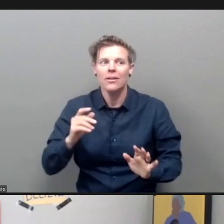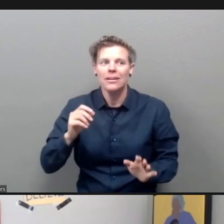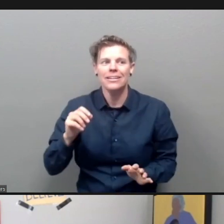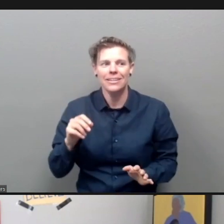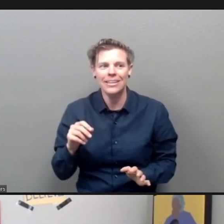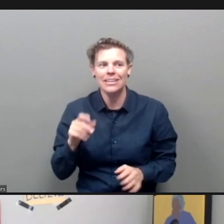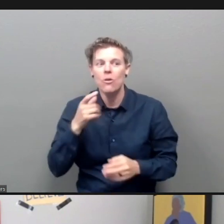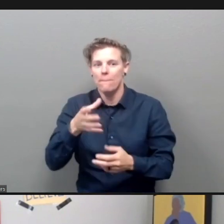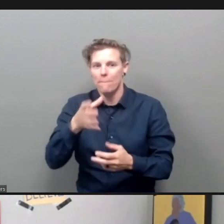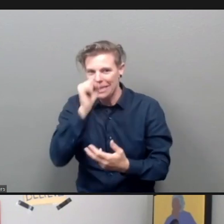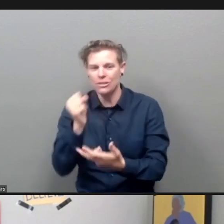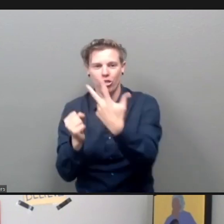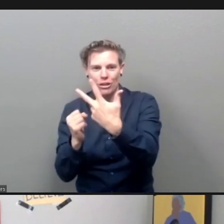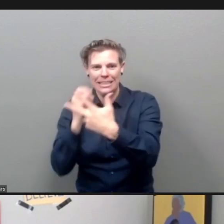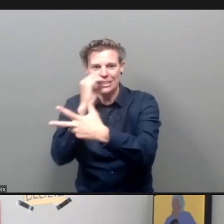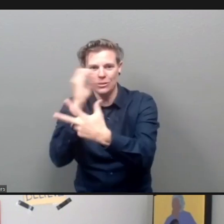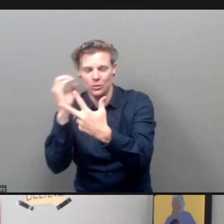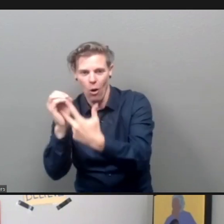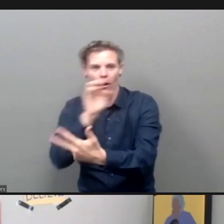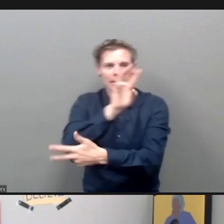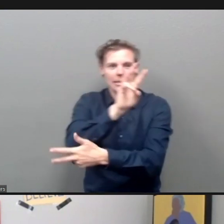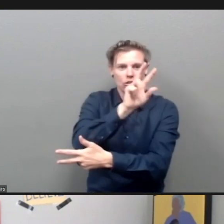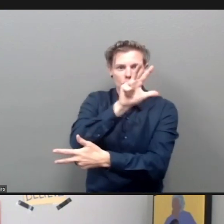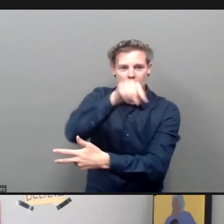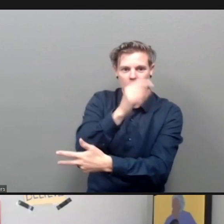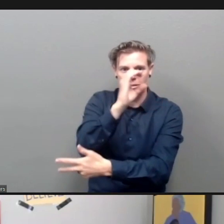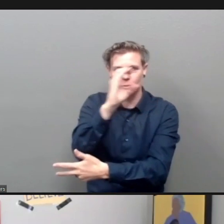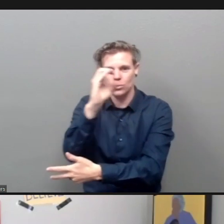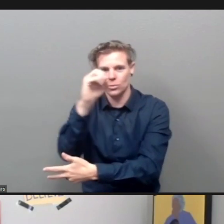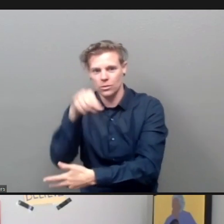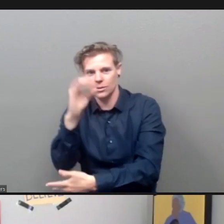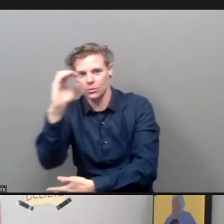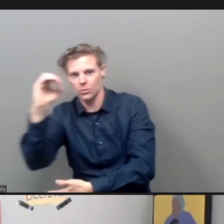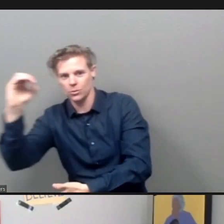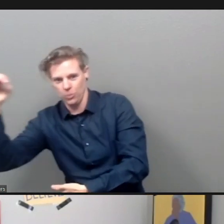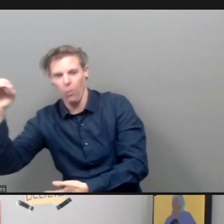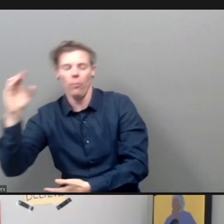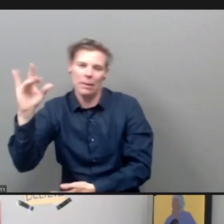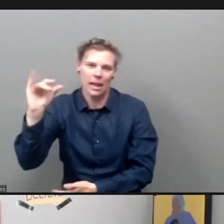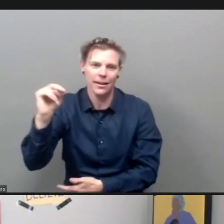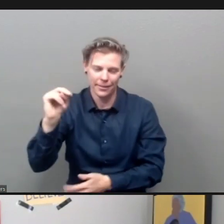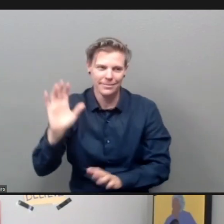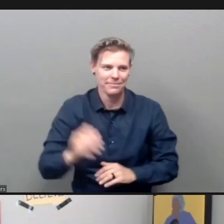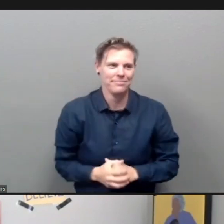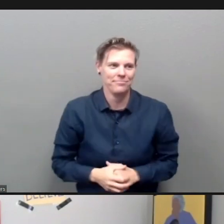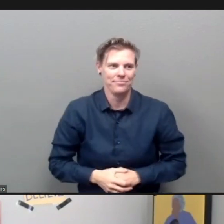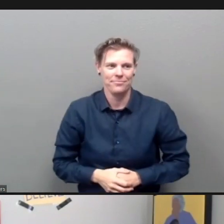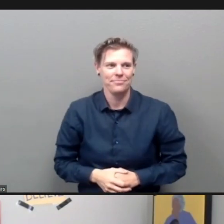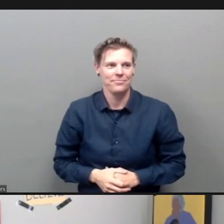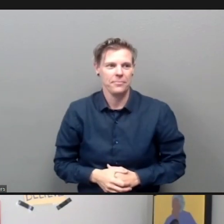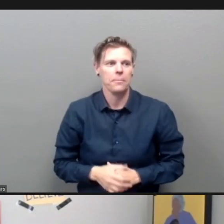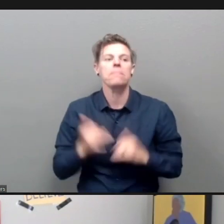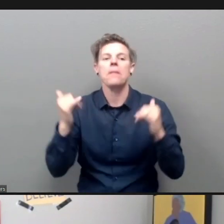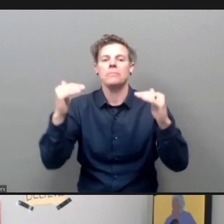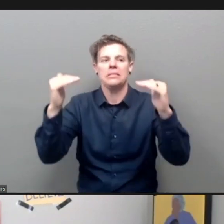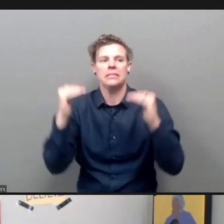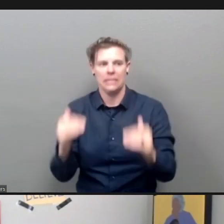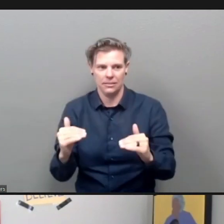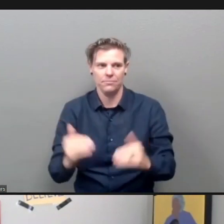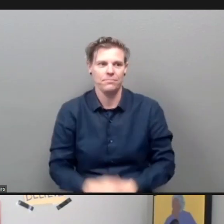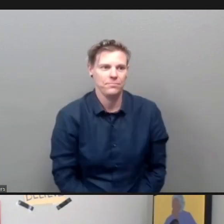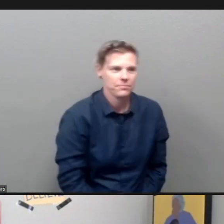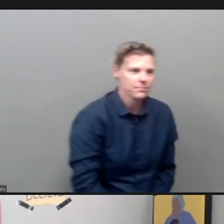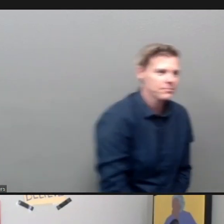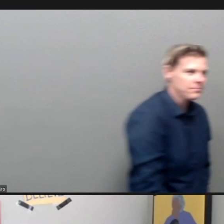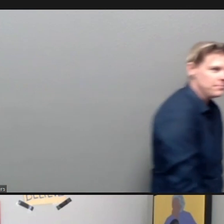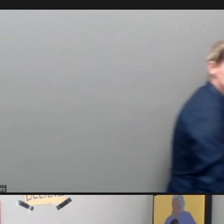Yeah. Thanks all. Next, we'll turn to Jeffrey Plant, followed by Tommy Lopez, and